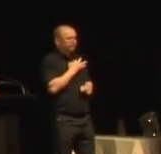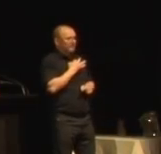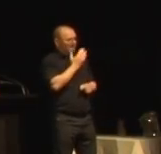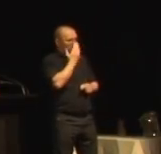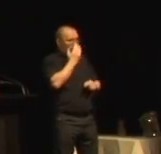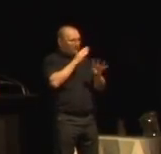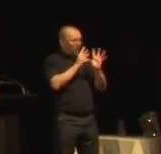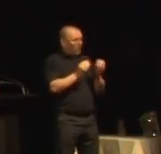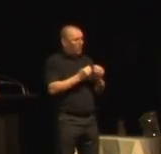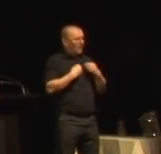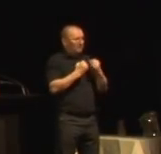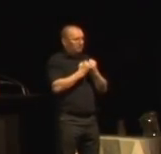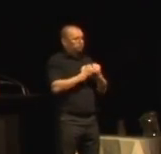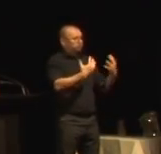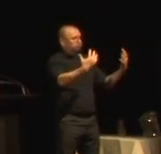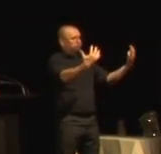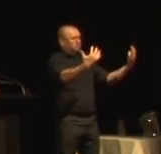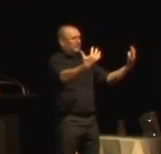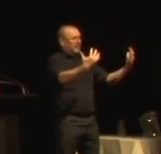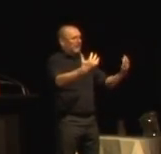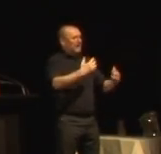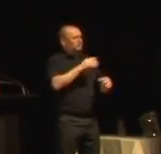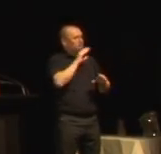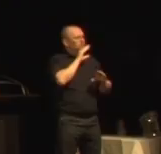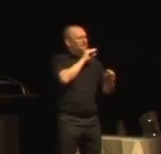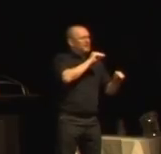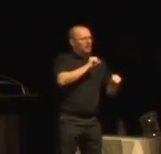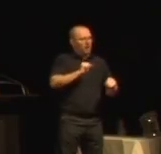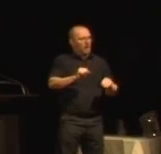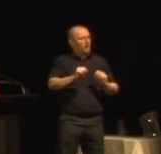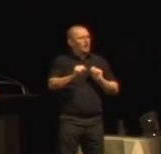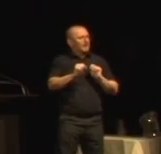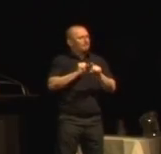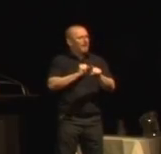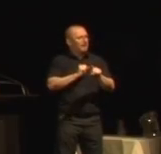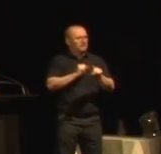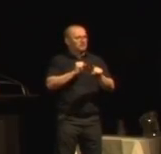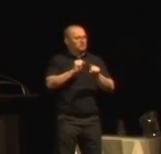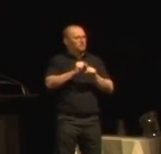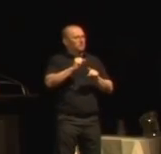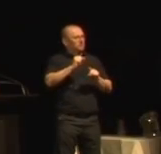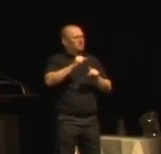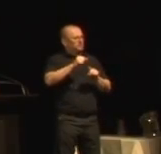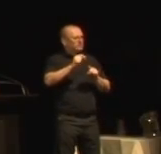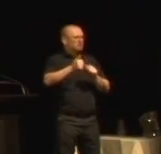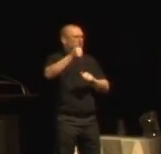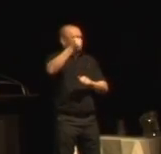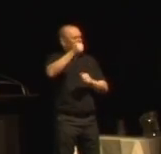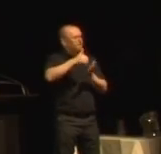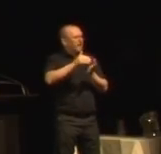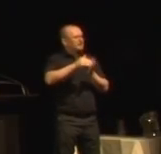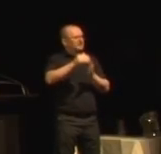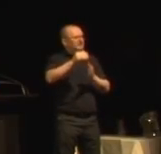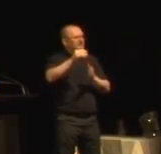the email that she sent to the chief marketing officer announcing her new pronoun and her name. I love how she